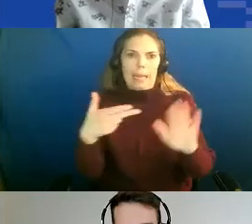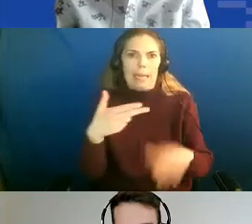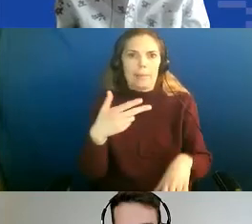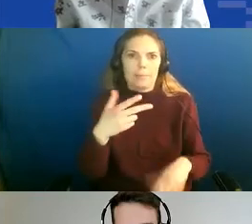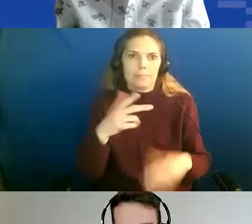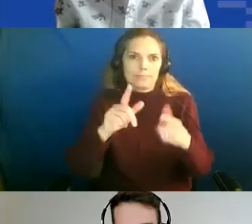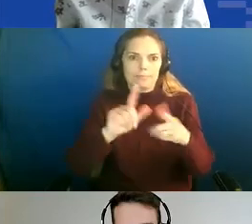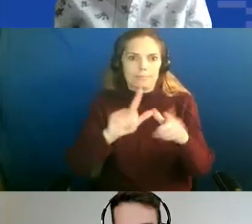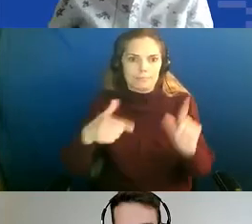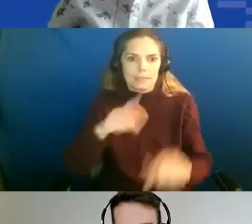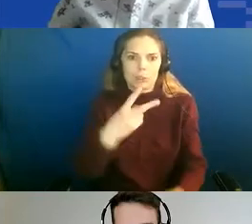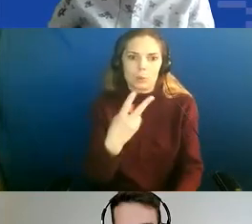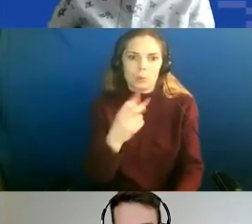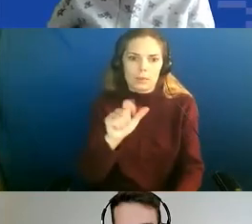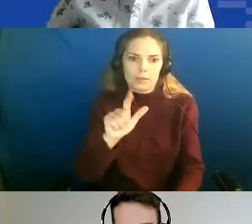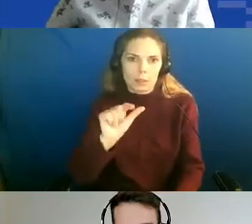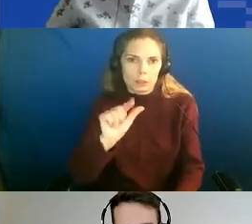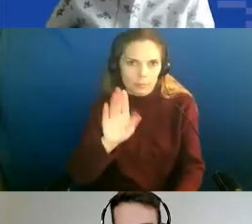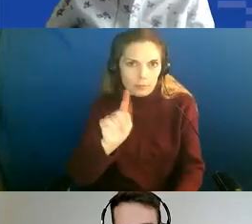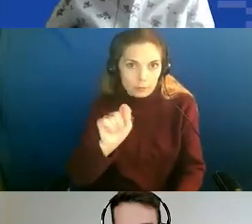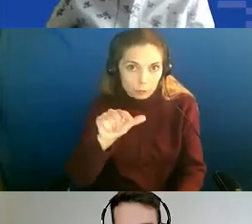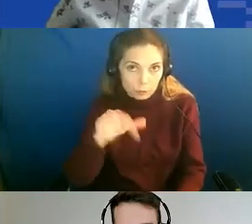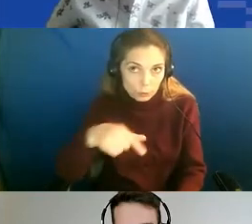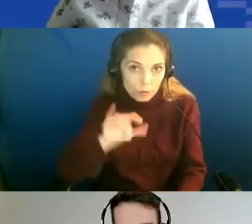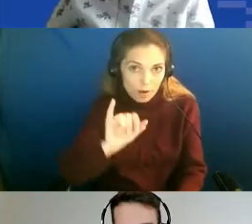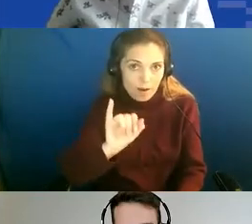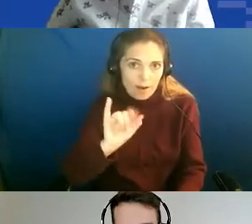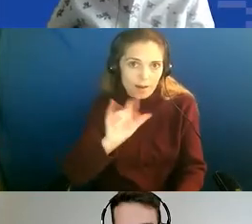this work will also come together.